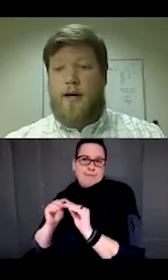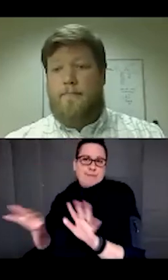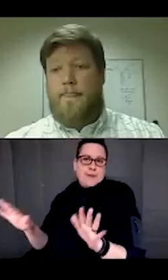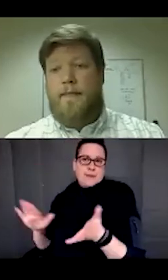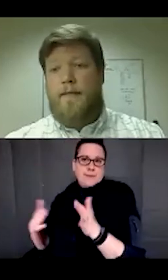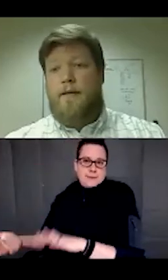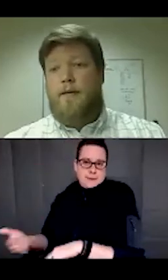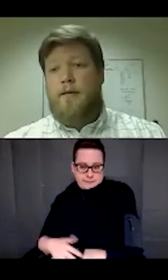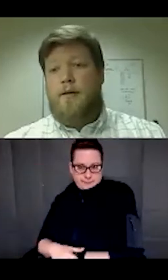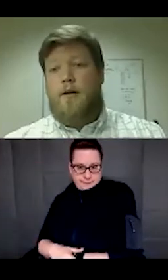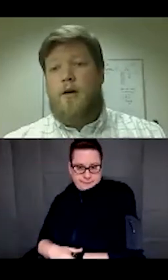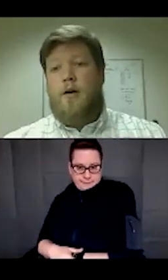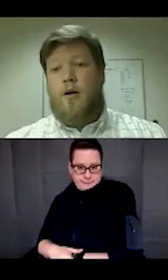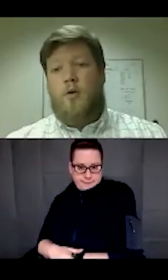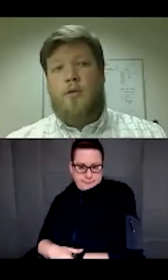and die.